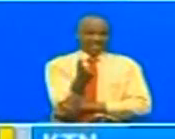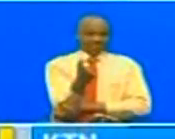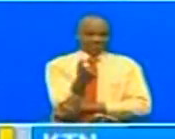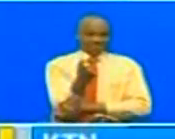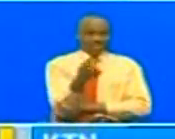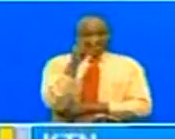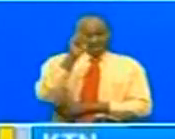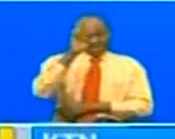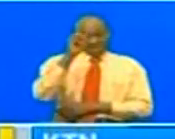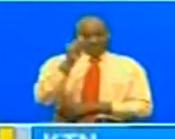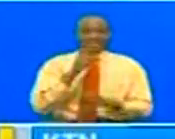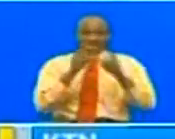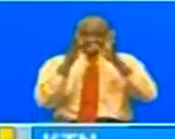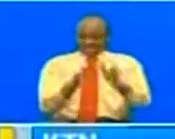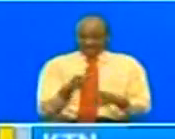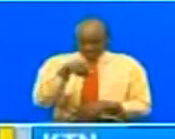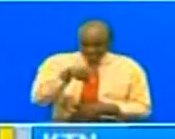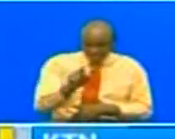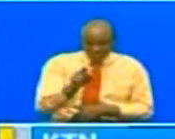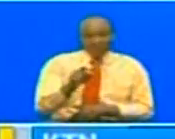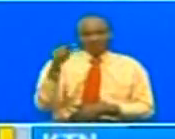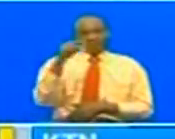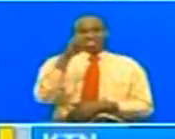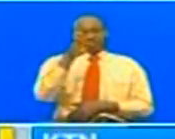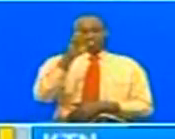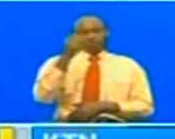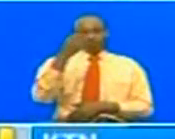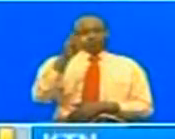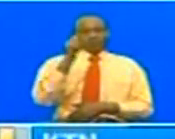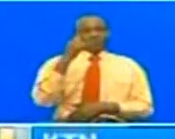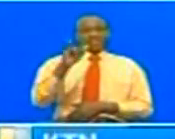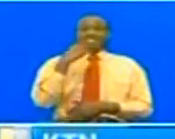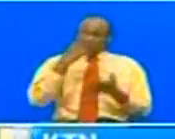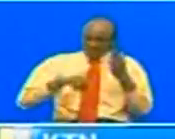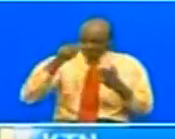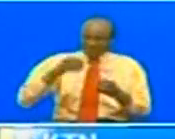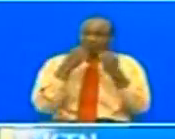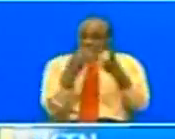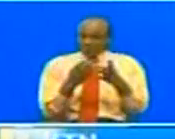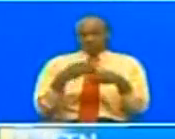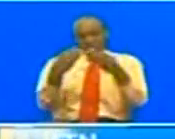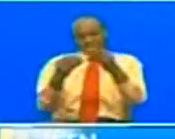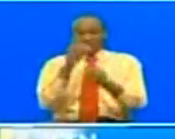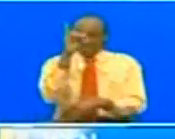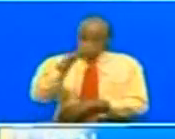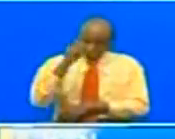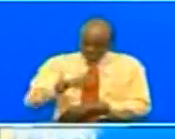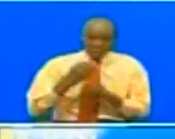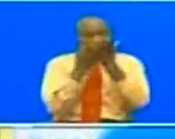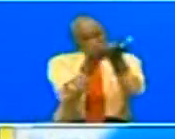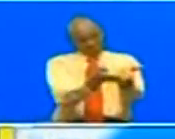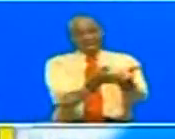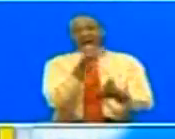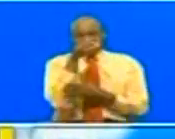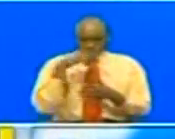Mombasa. NEMA Director General Professor Geoffrey Wahungu says that NEMA has forwarded information to the Director of Public Prosecution